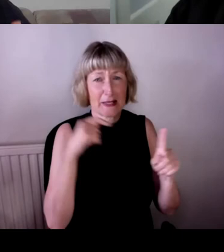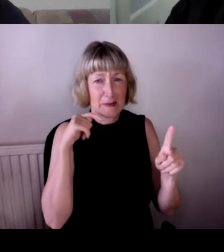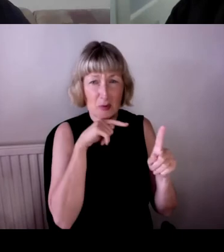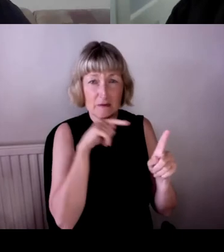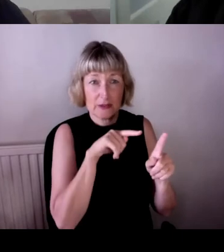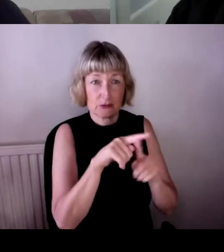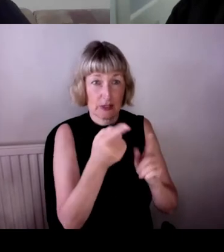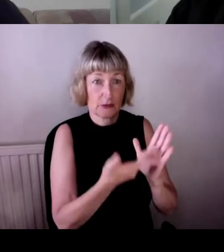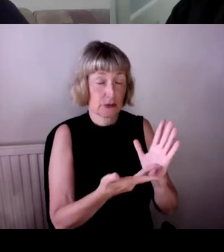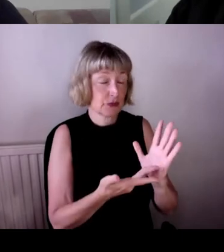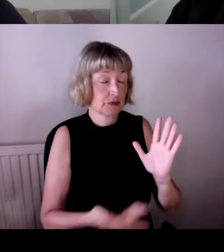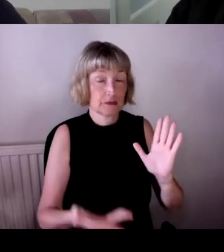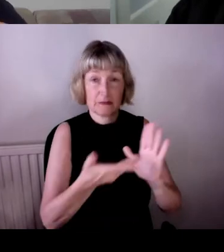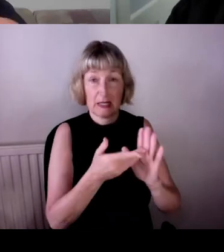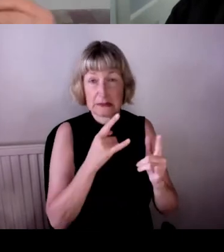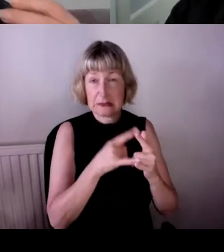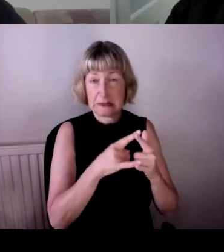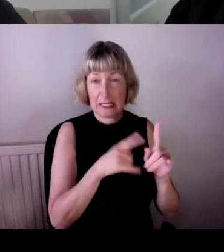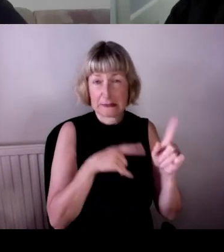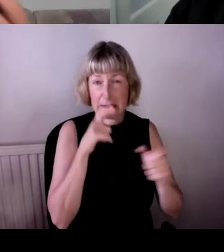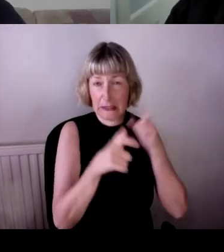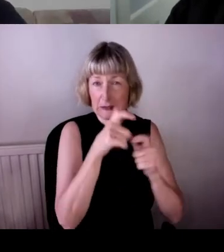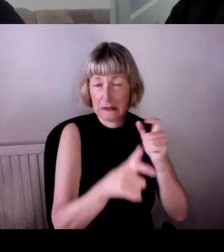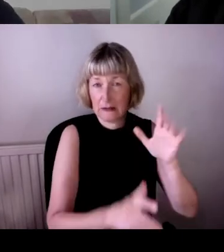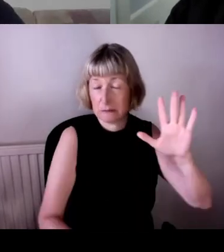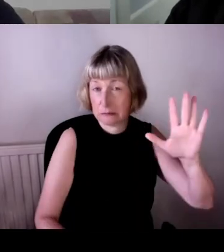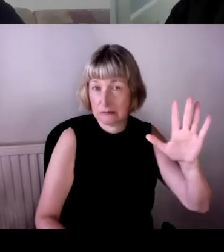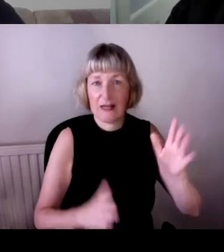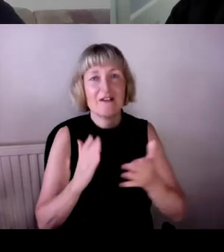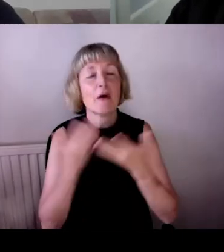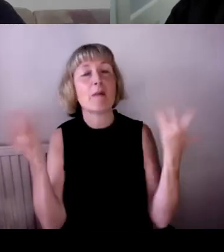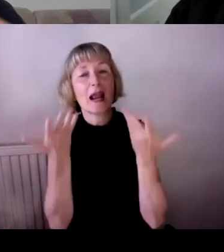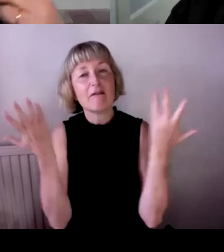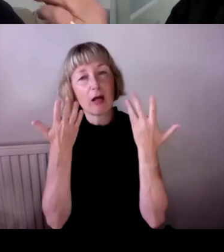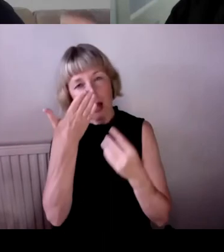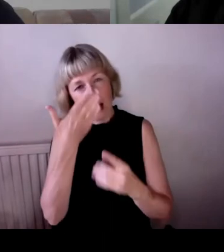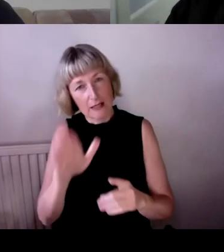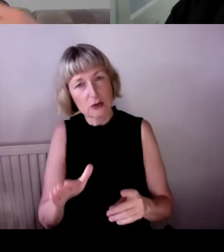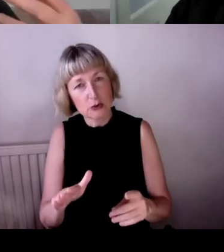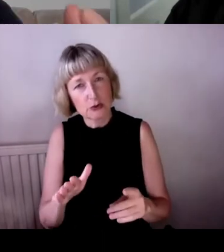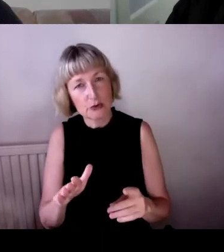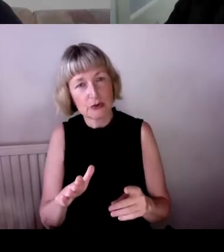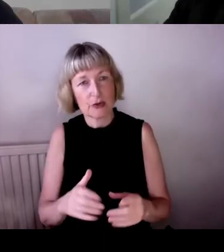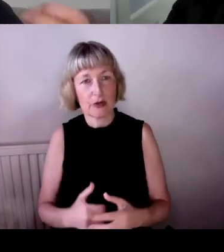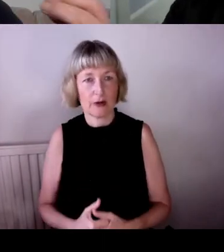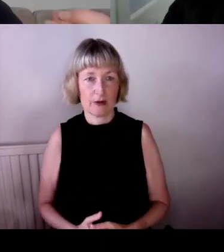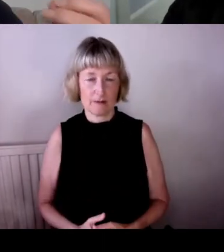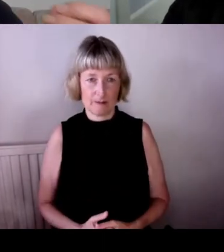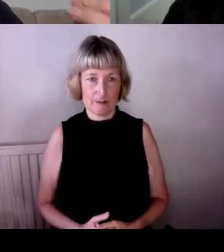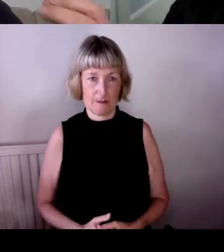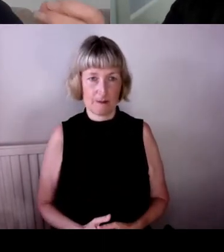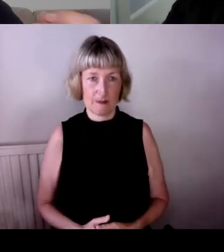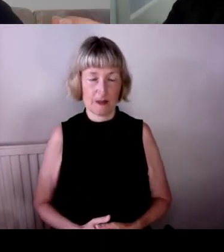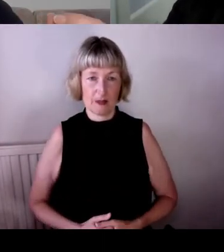an epic fail the whole way through. She was very playful with it. And there was a recording. It ended up with a recording